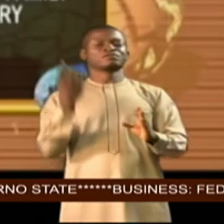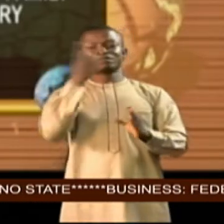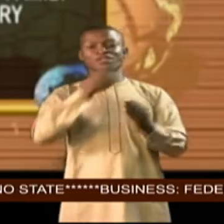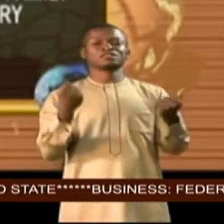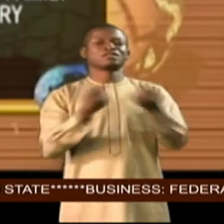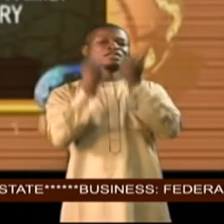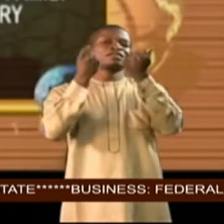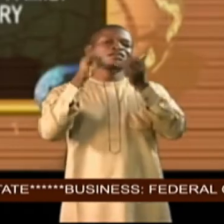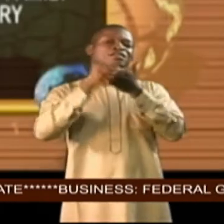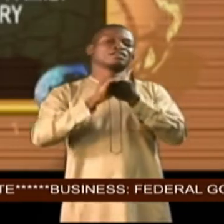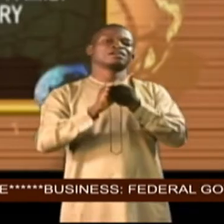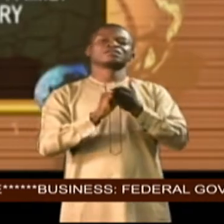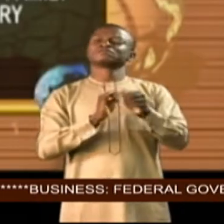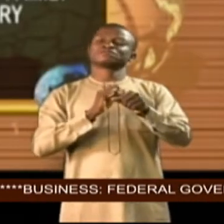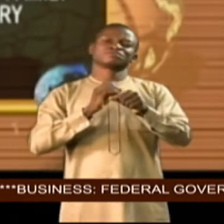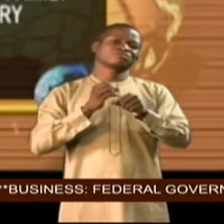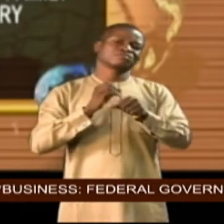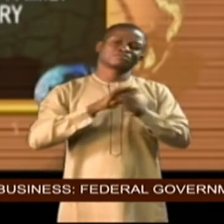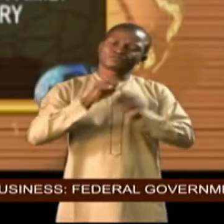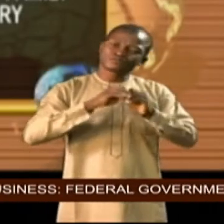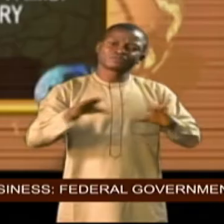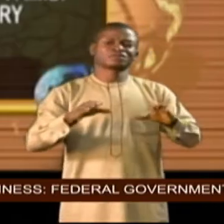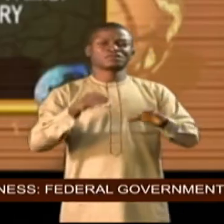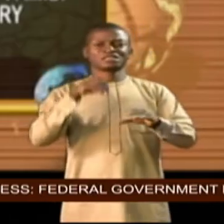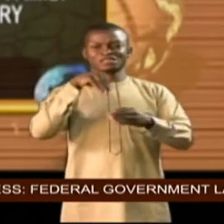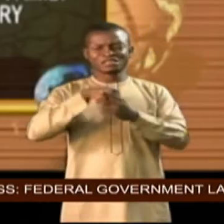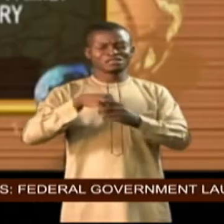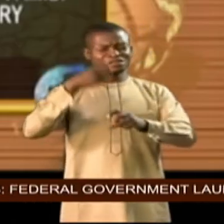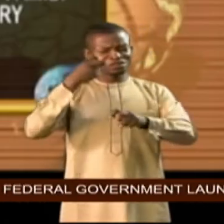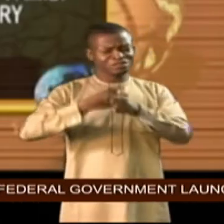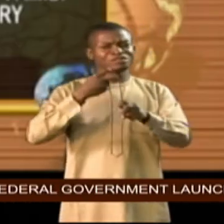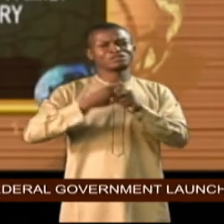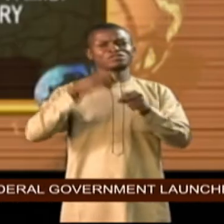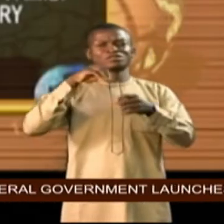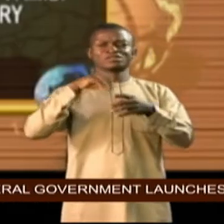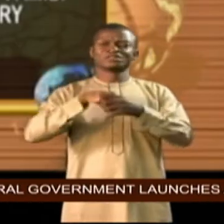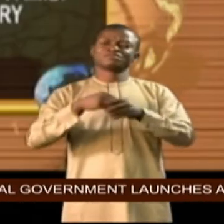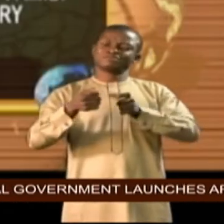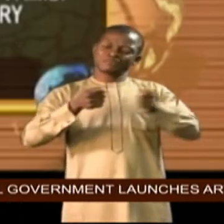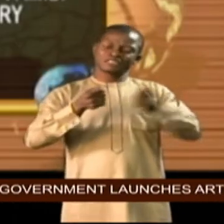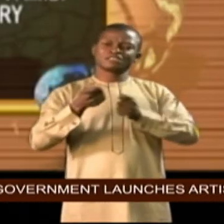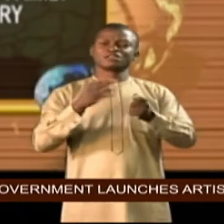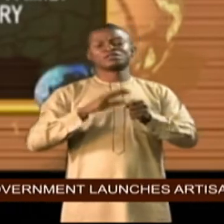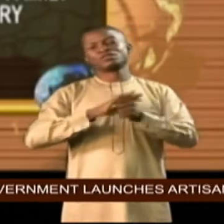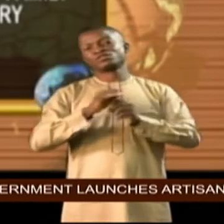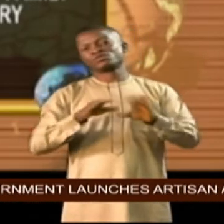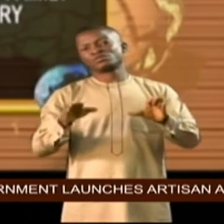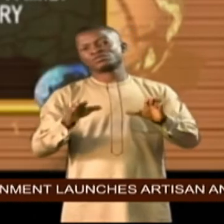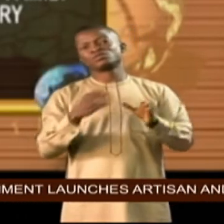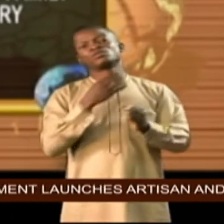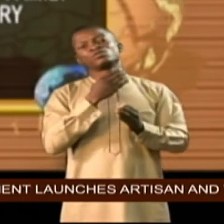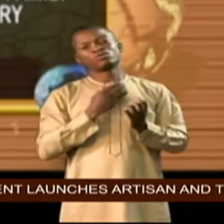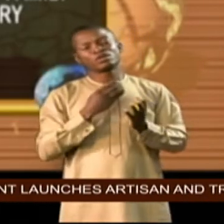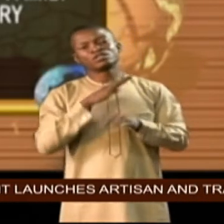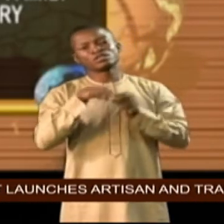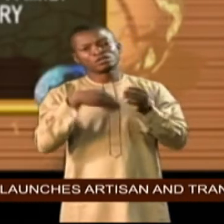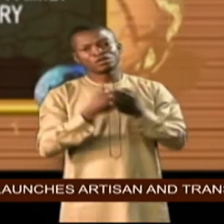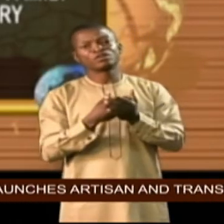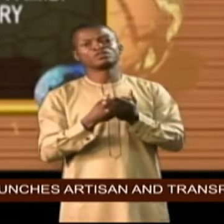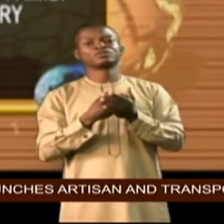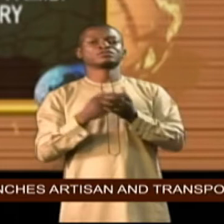posed by the pandemic across the world and the difficulty in containing the spread. While wishing the American First Family speedy